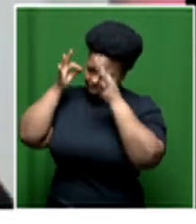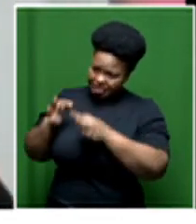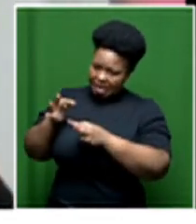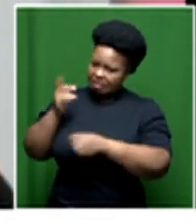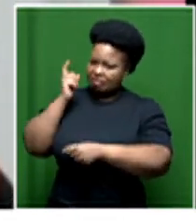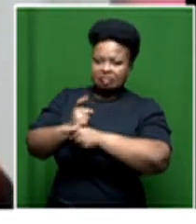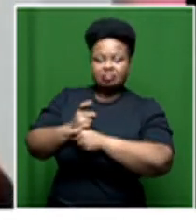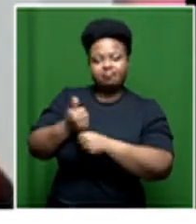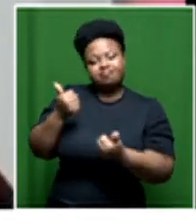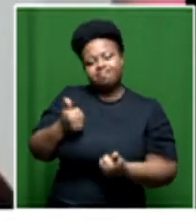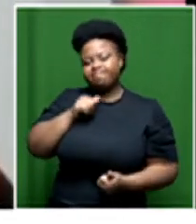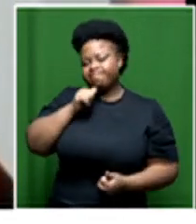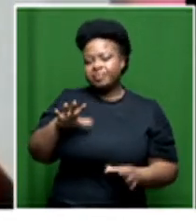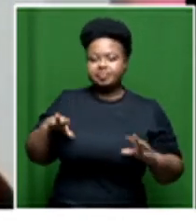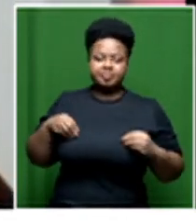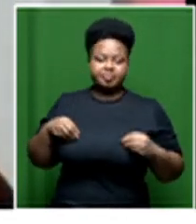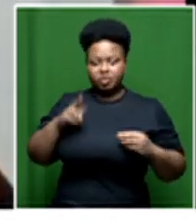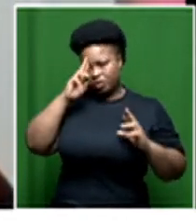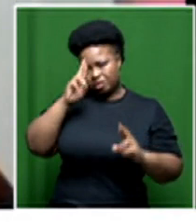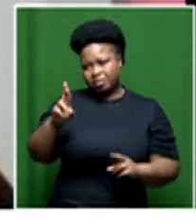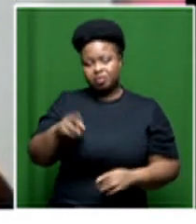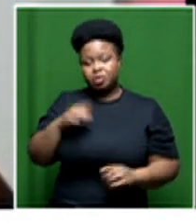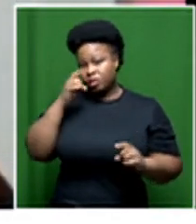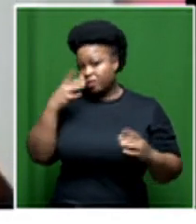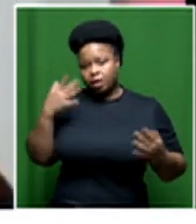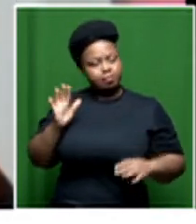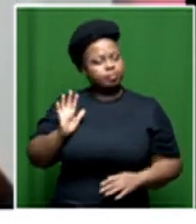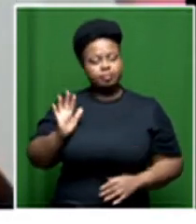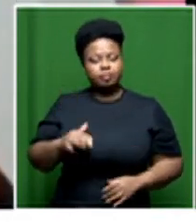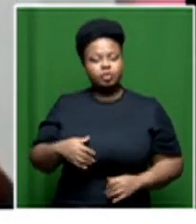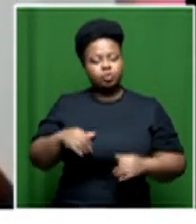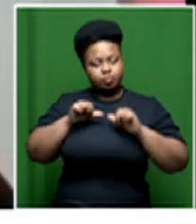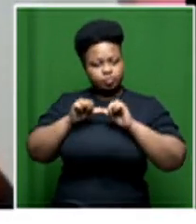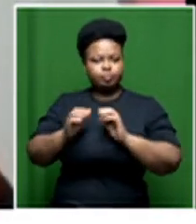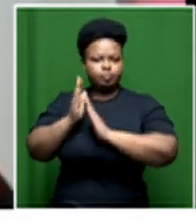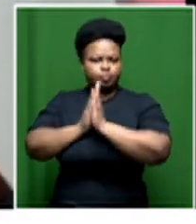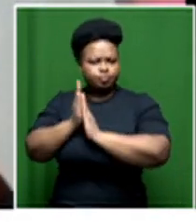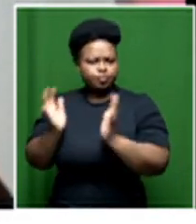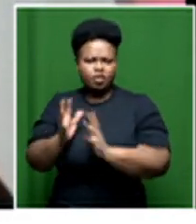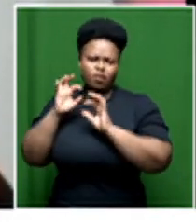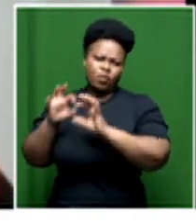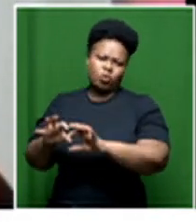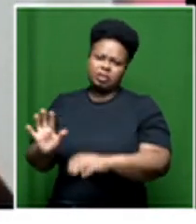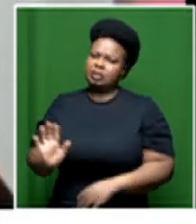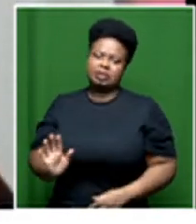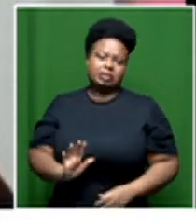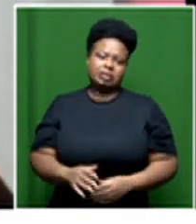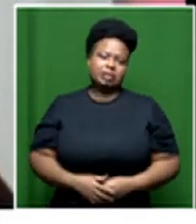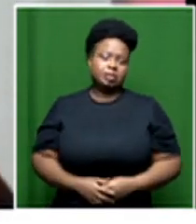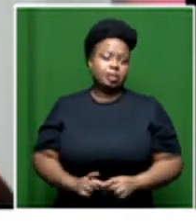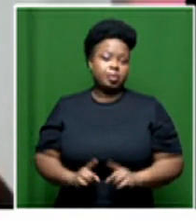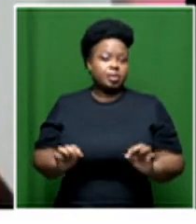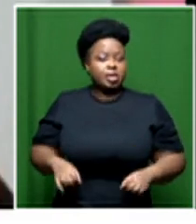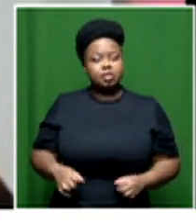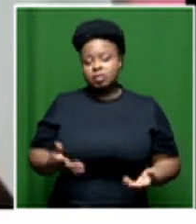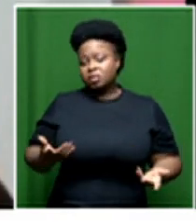to take it, but we are not going to give up. We'll continue to encourage and persuade them, but we can't force or impose them. But of course, there will